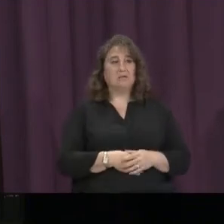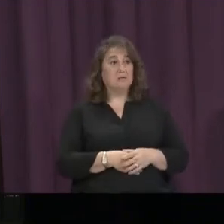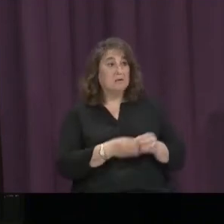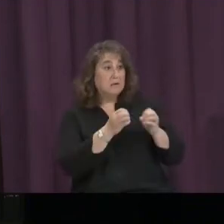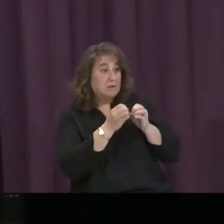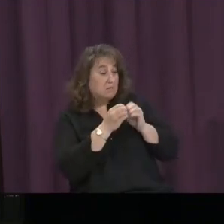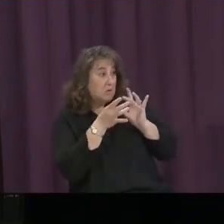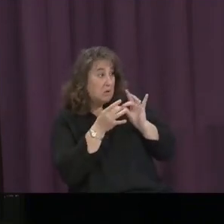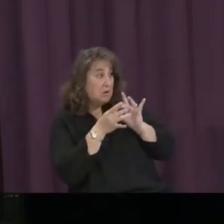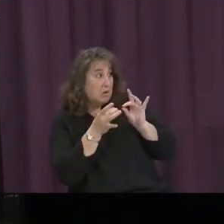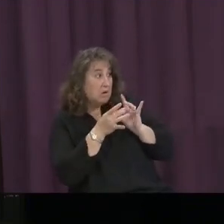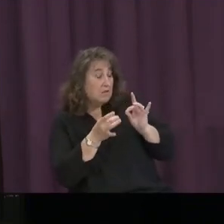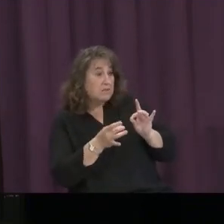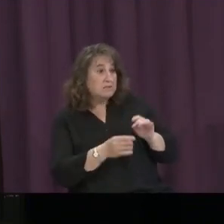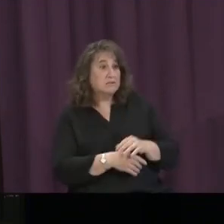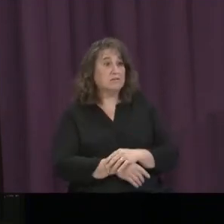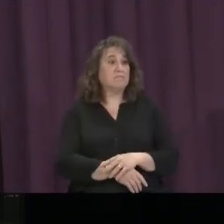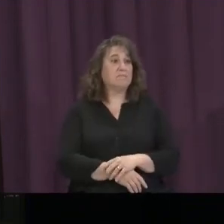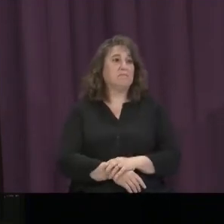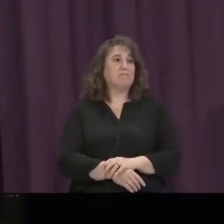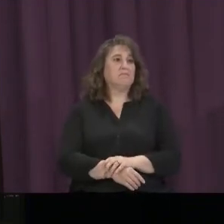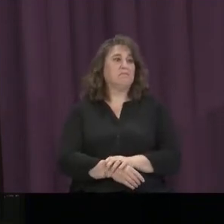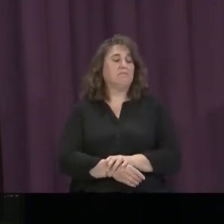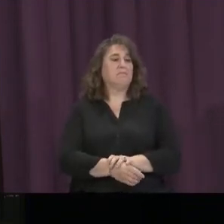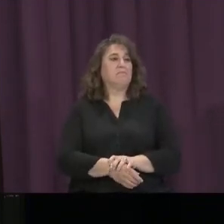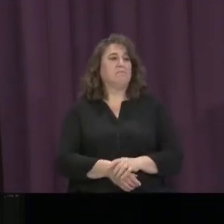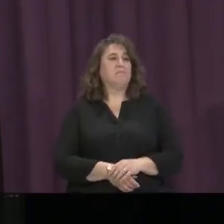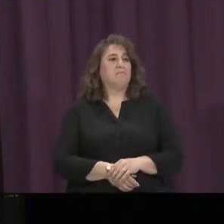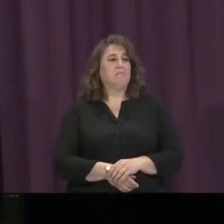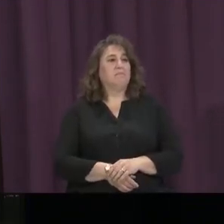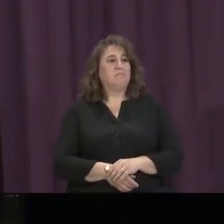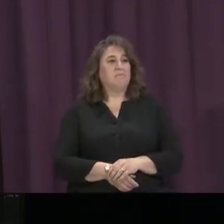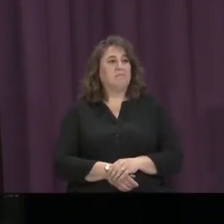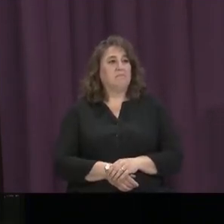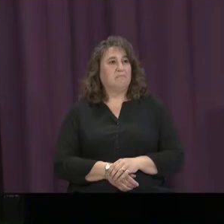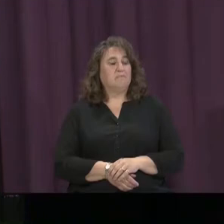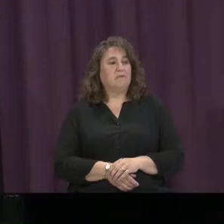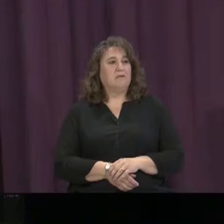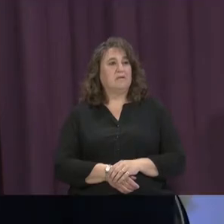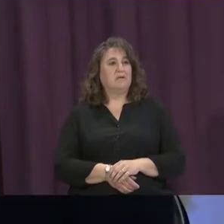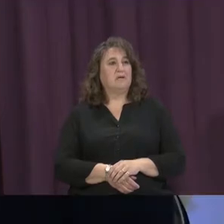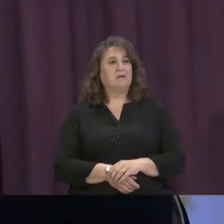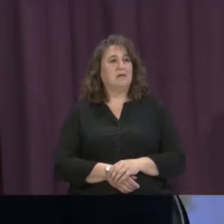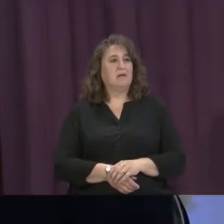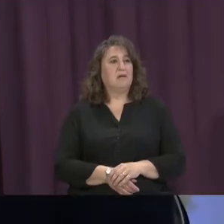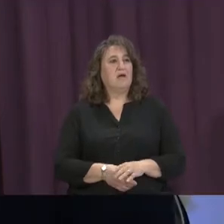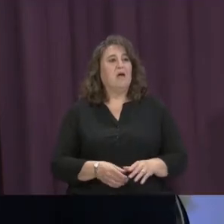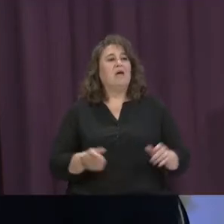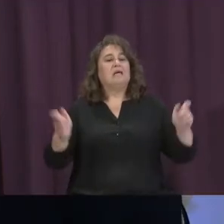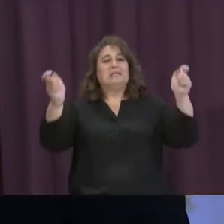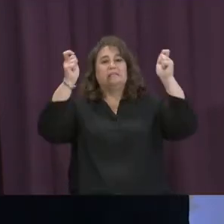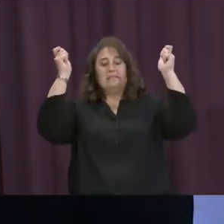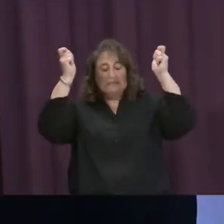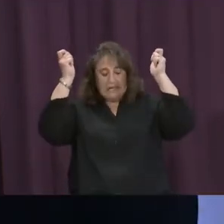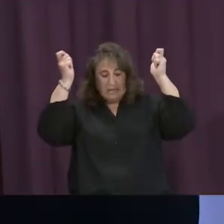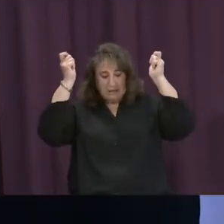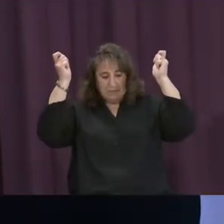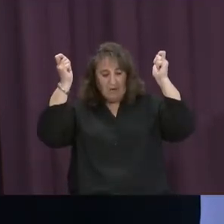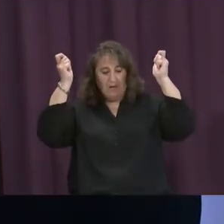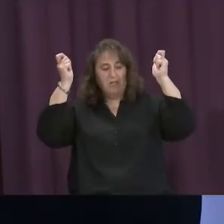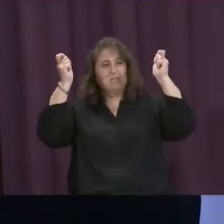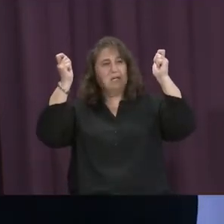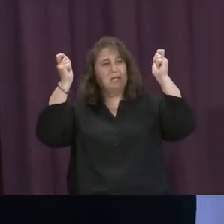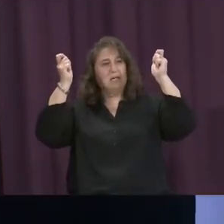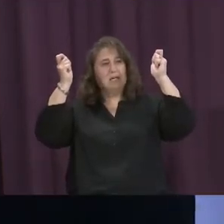ladies? Well, and there's usually a lot of celebration around, you know, a proposal. Uh-huh. So,